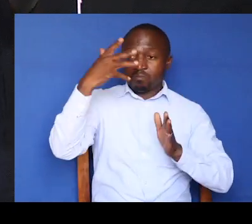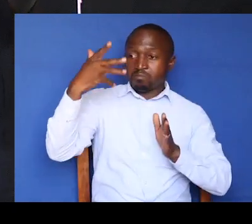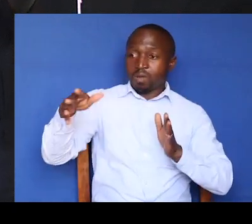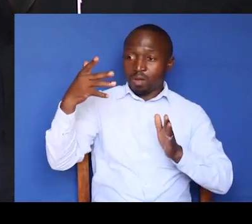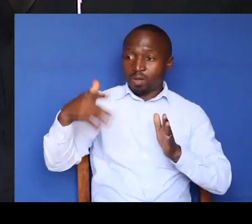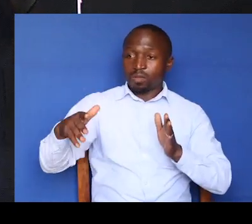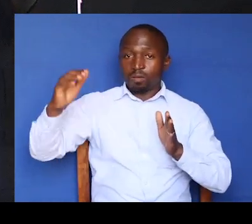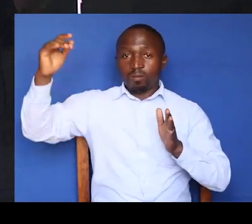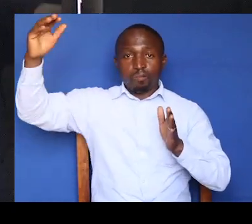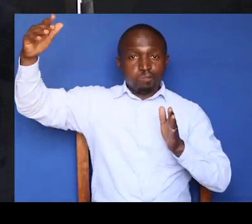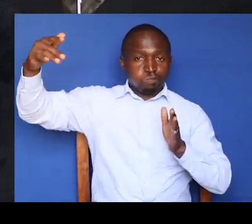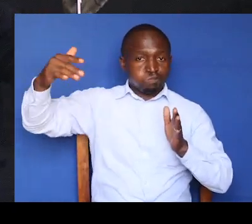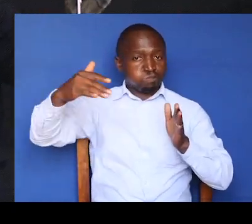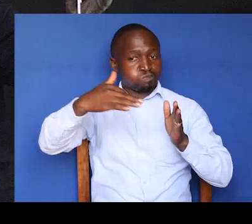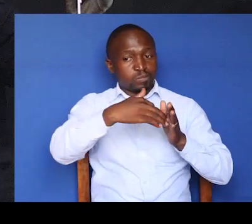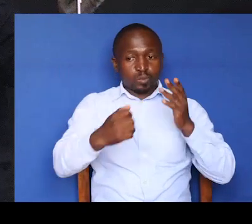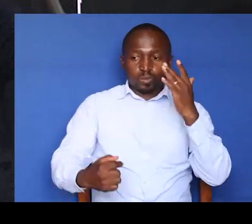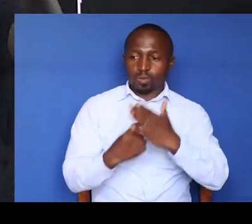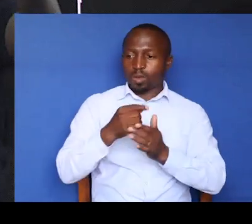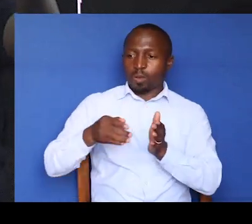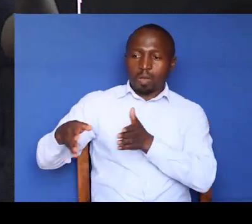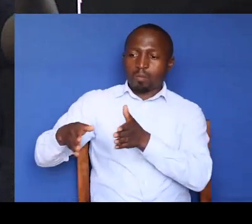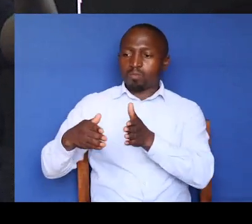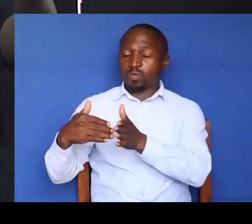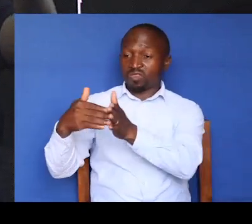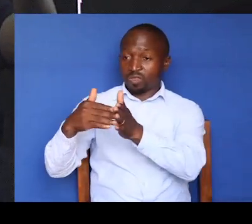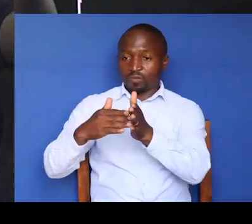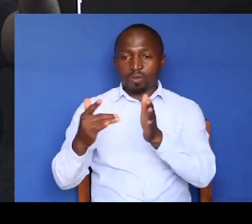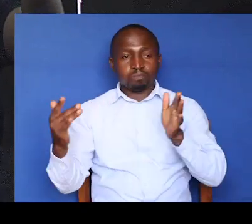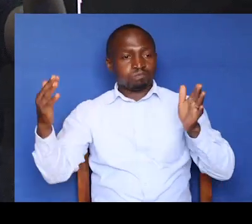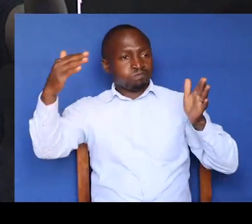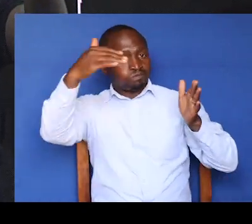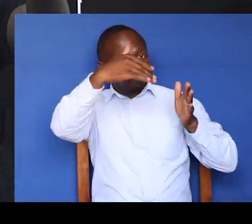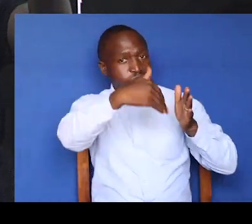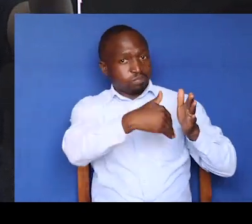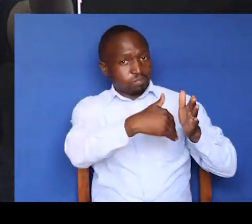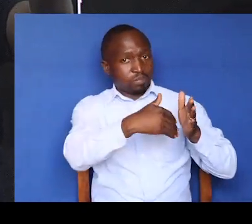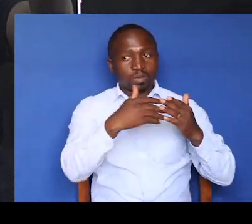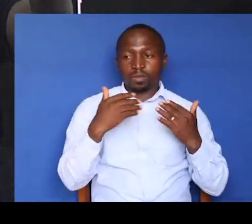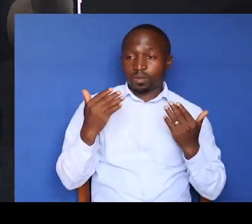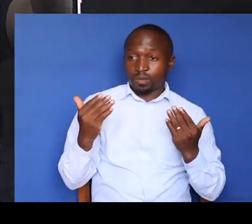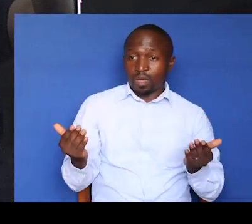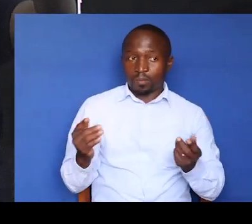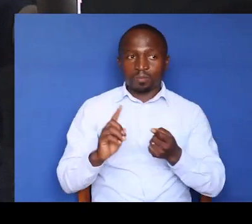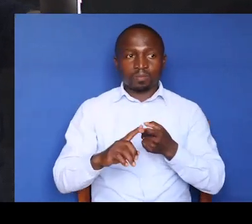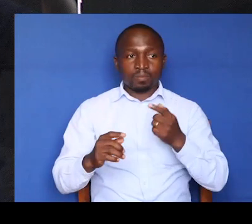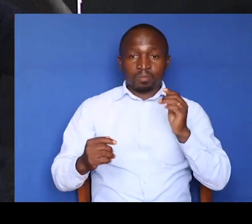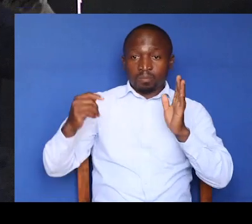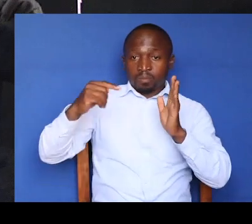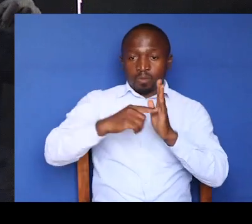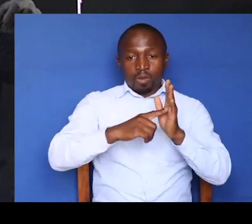headwater of Victim River received. So from this point, towards